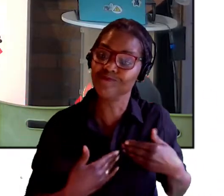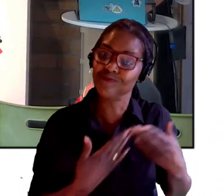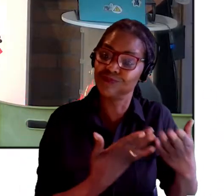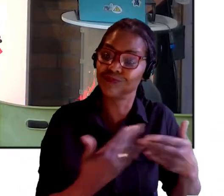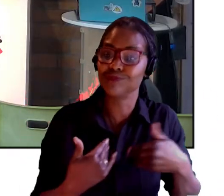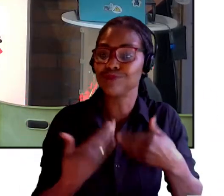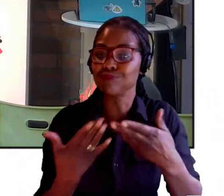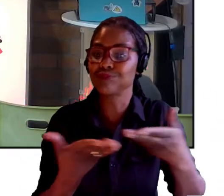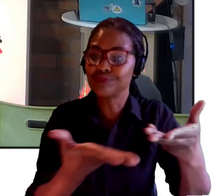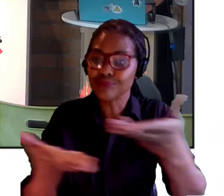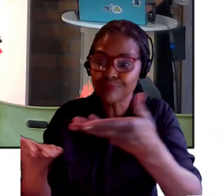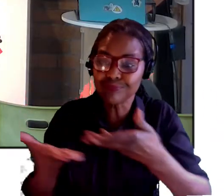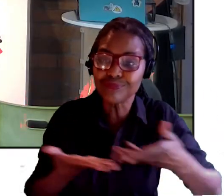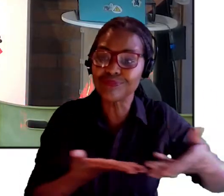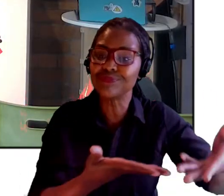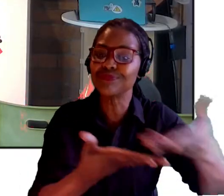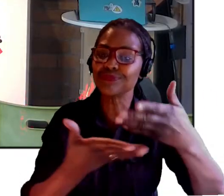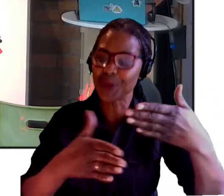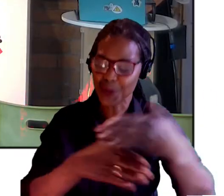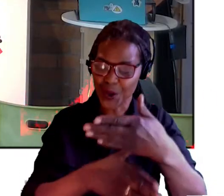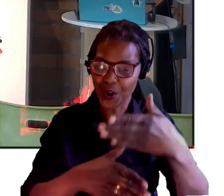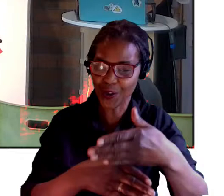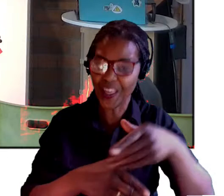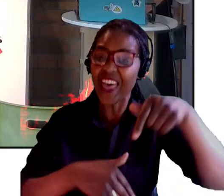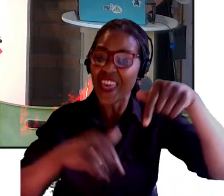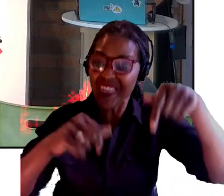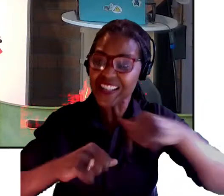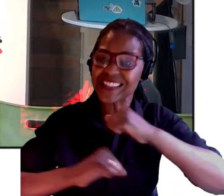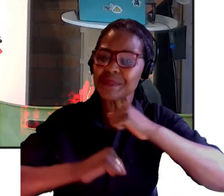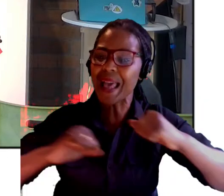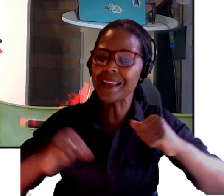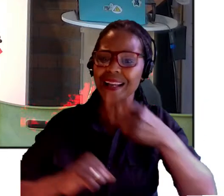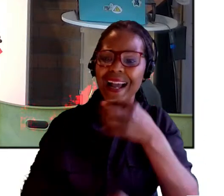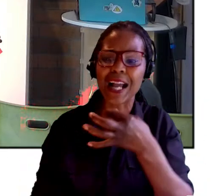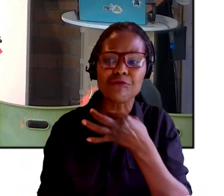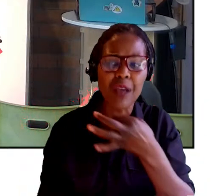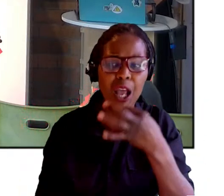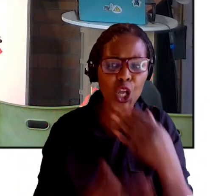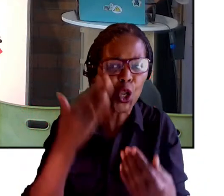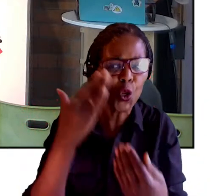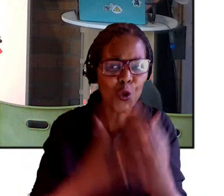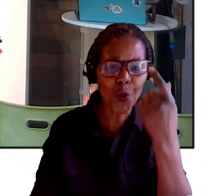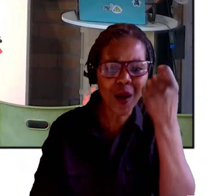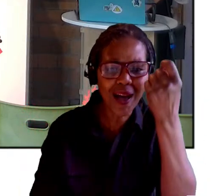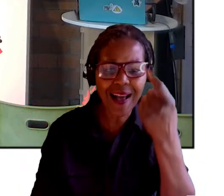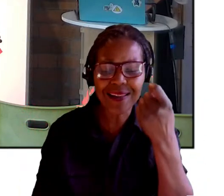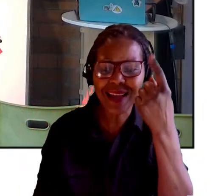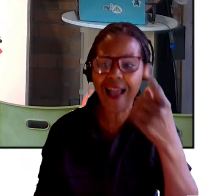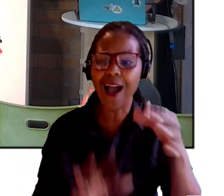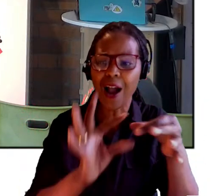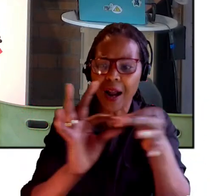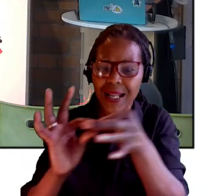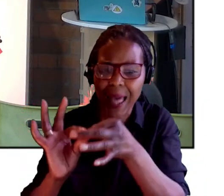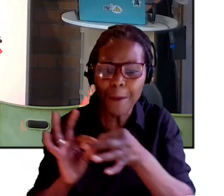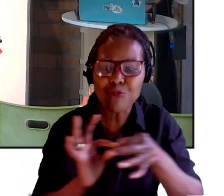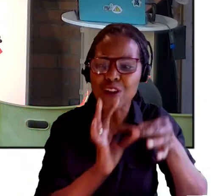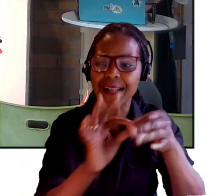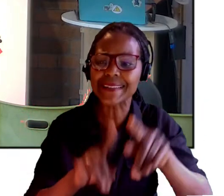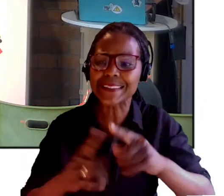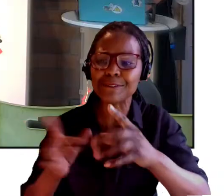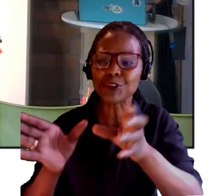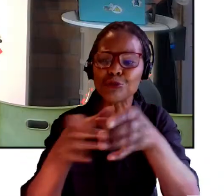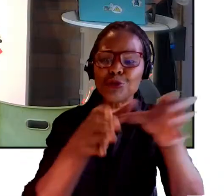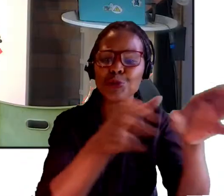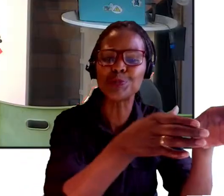exchange. And most of all, we're a space for people to take risks with embryonic ideas and to make some time for collaboration. So just a